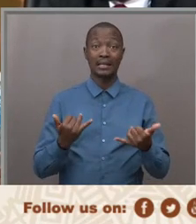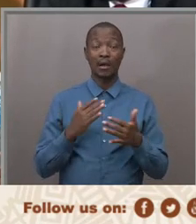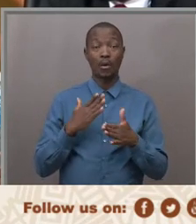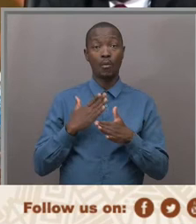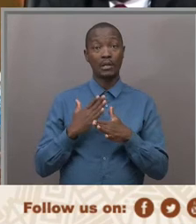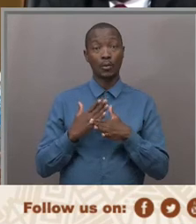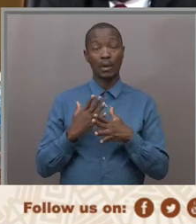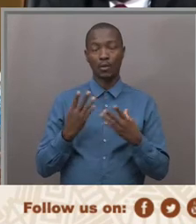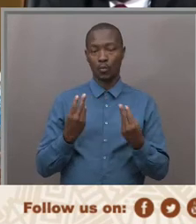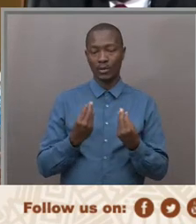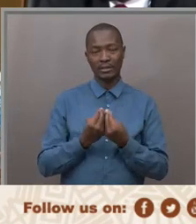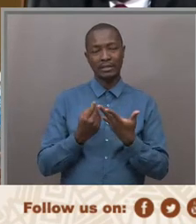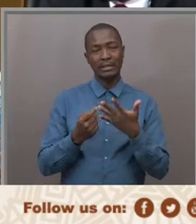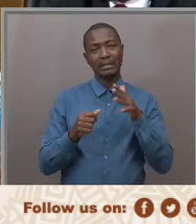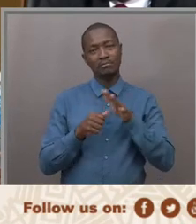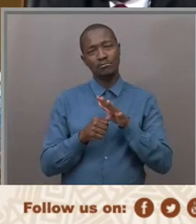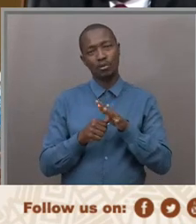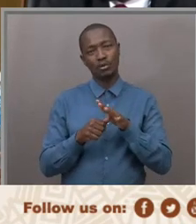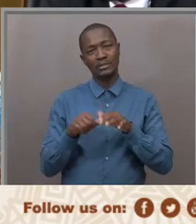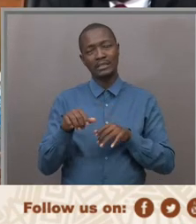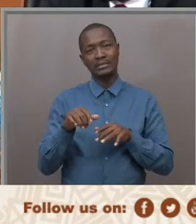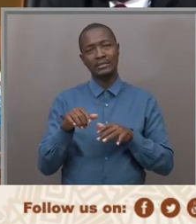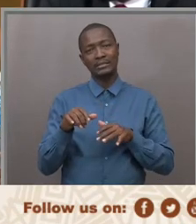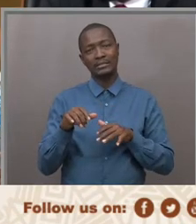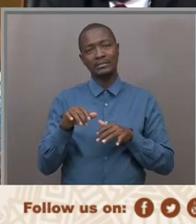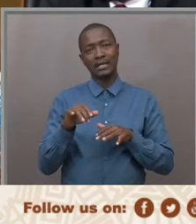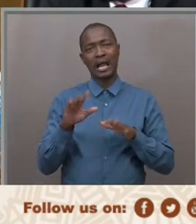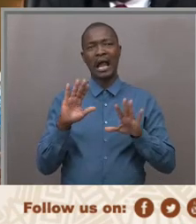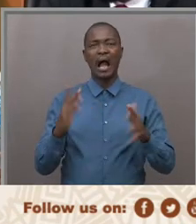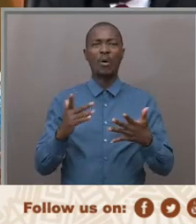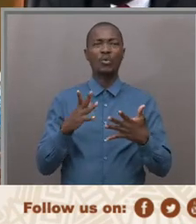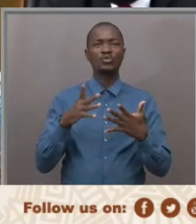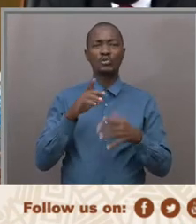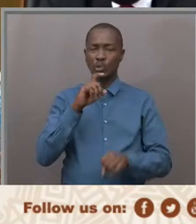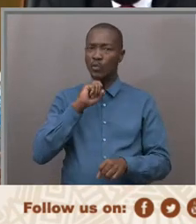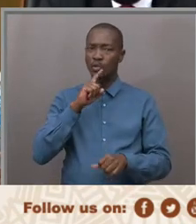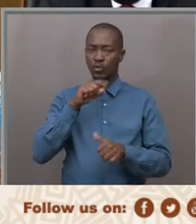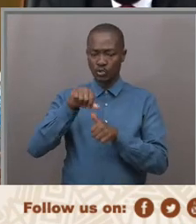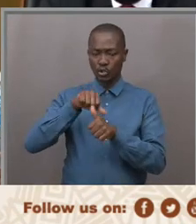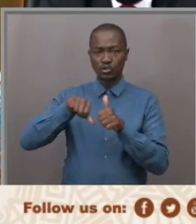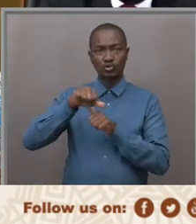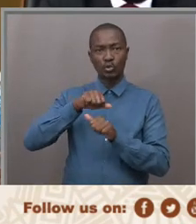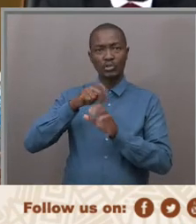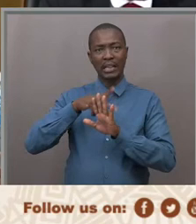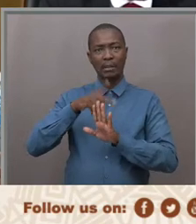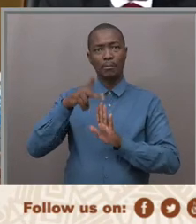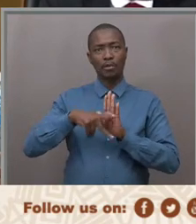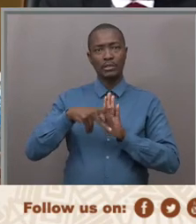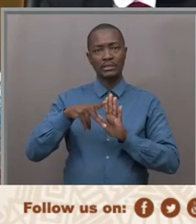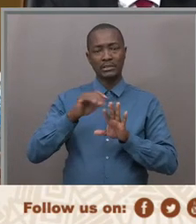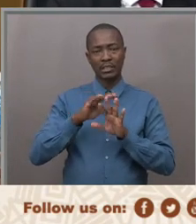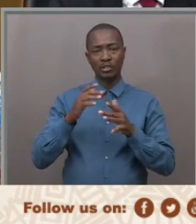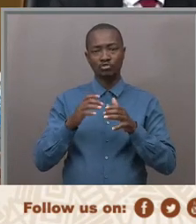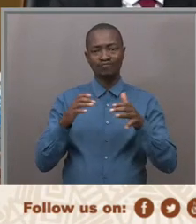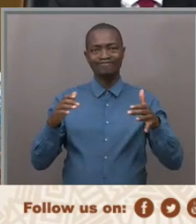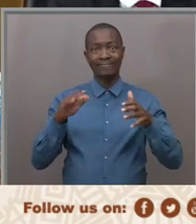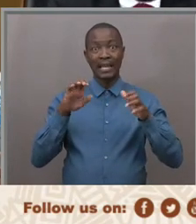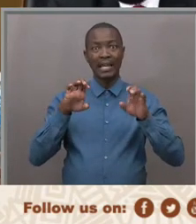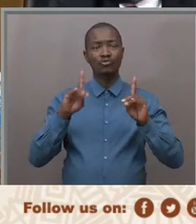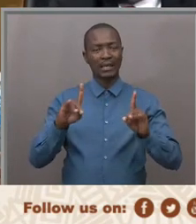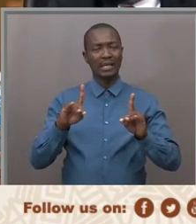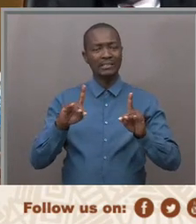our program. How do we use social policy to enhance educational outcomes, fight